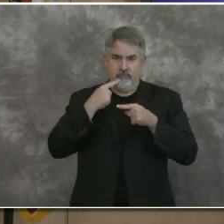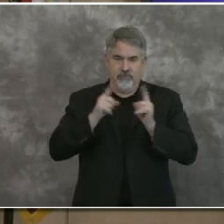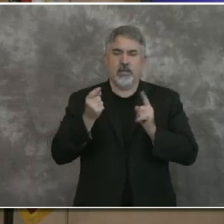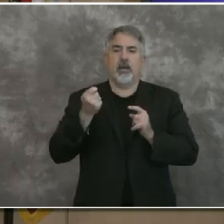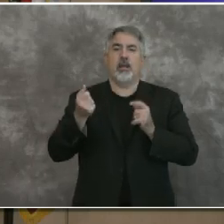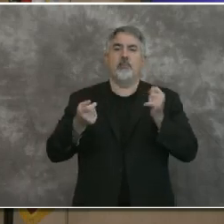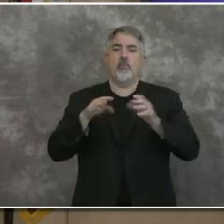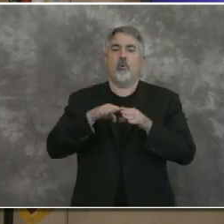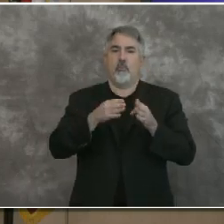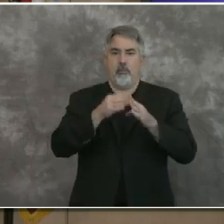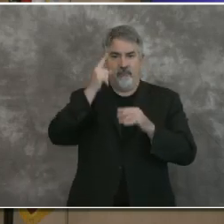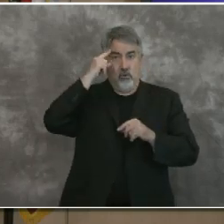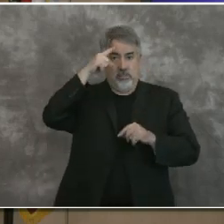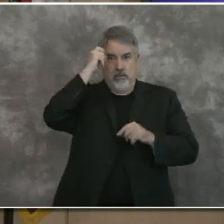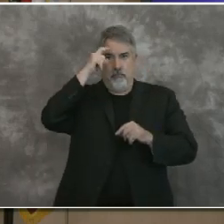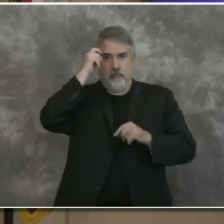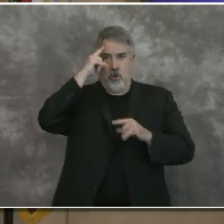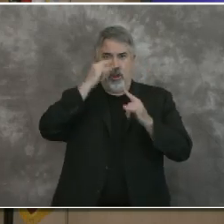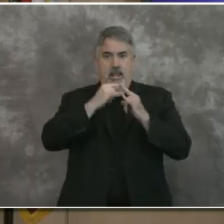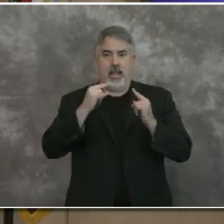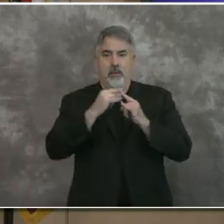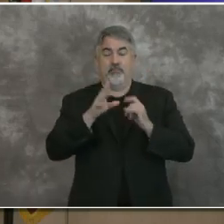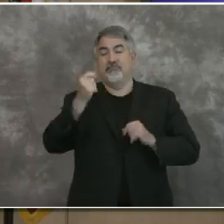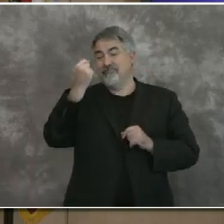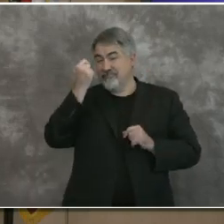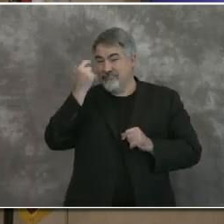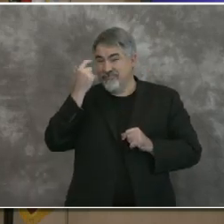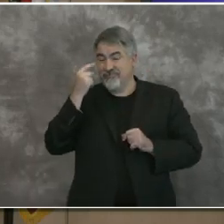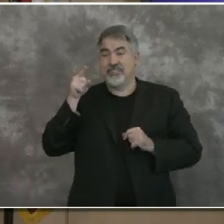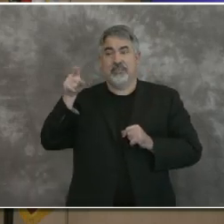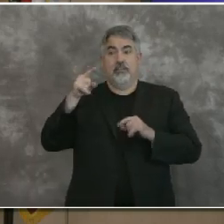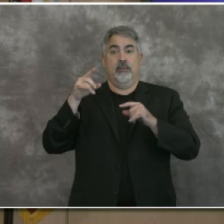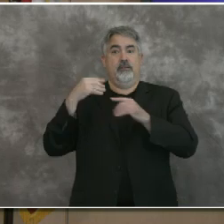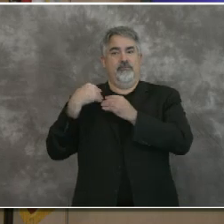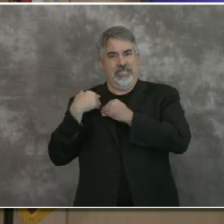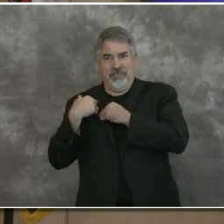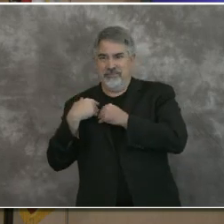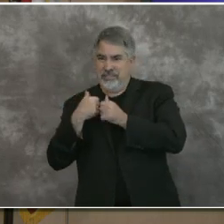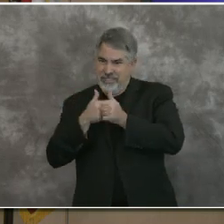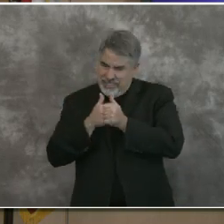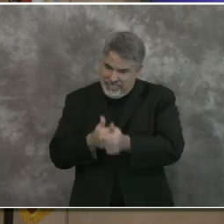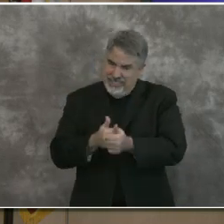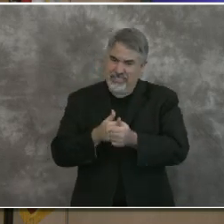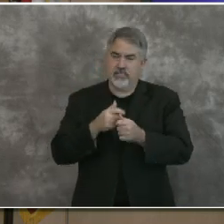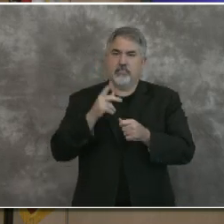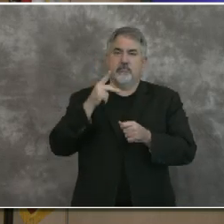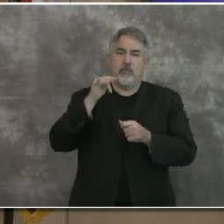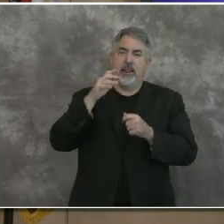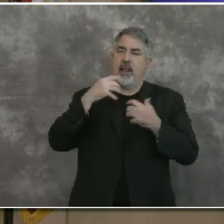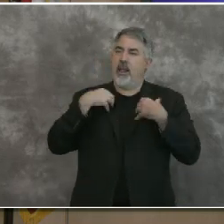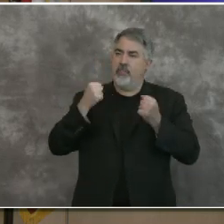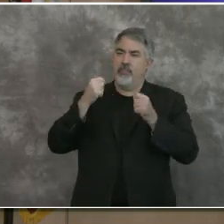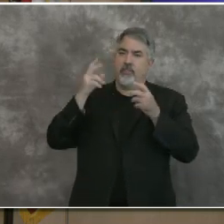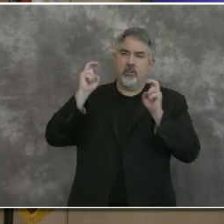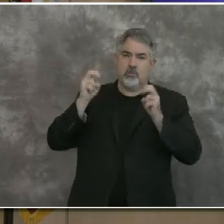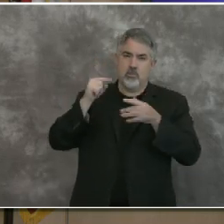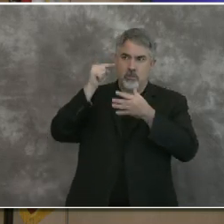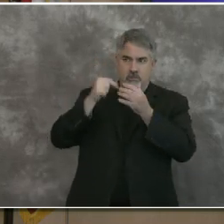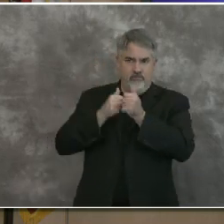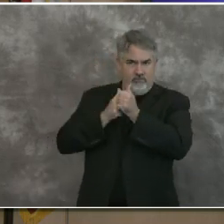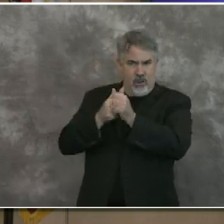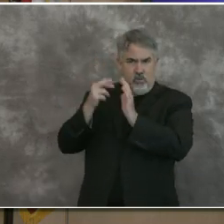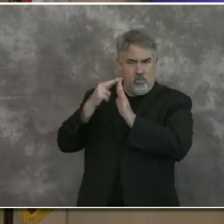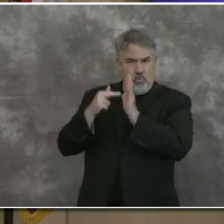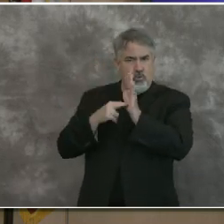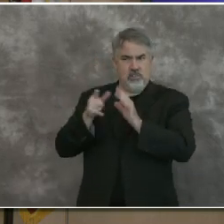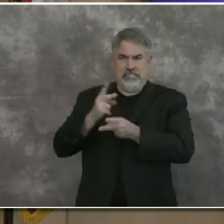camps. They're going to do it responsibly. They're adhering to the public health orders. They're going to do it in a way that protects as best you can the public health